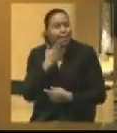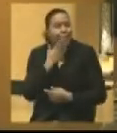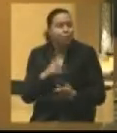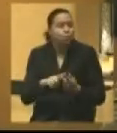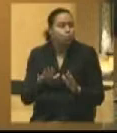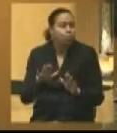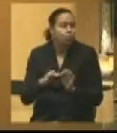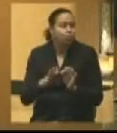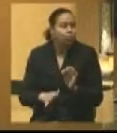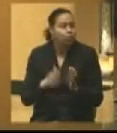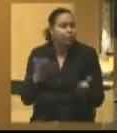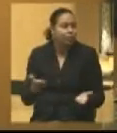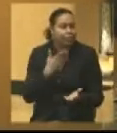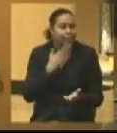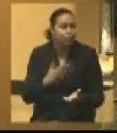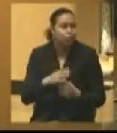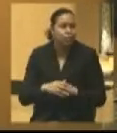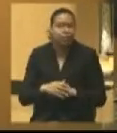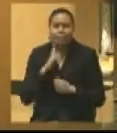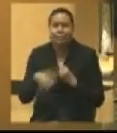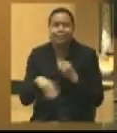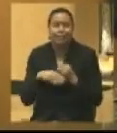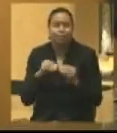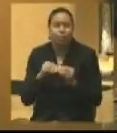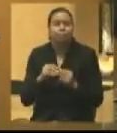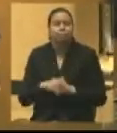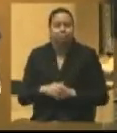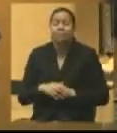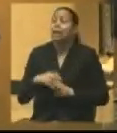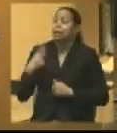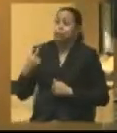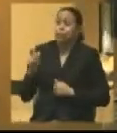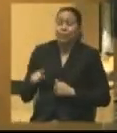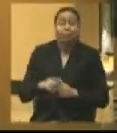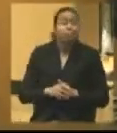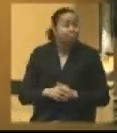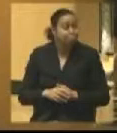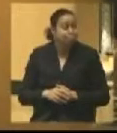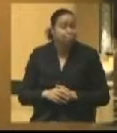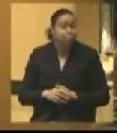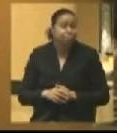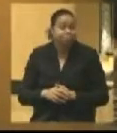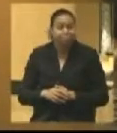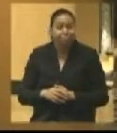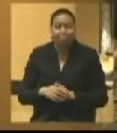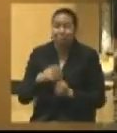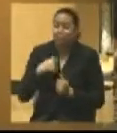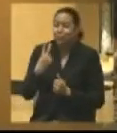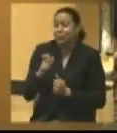these wonderful interpreters up here and their animation and how they're getting to something. About 2 questions, quick, snappy, would get maybe